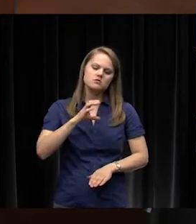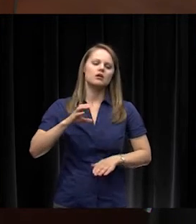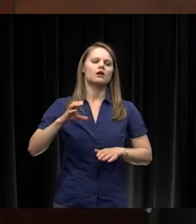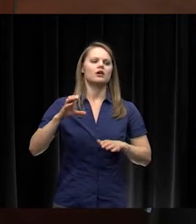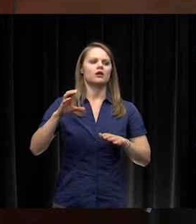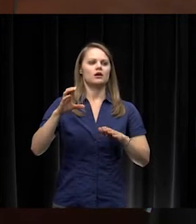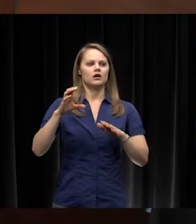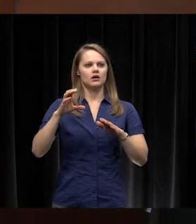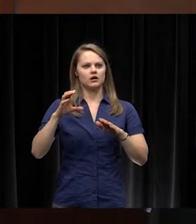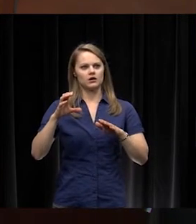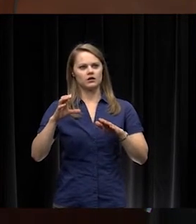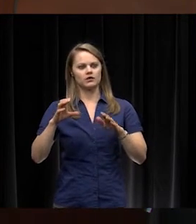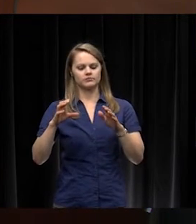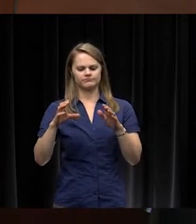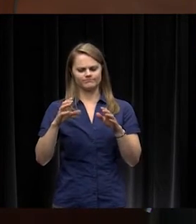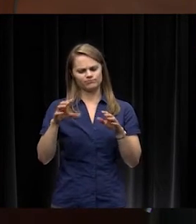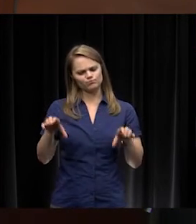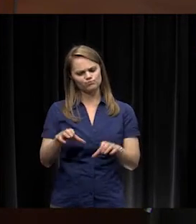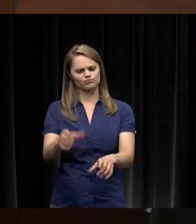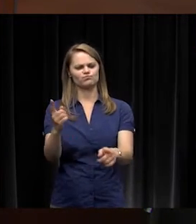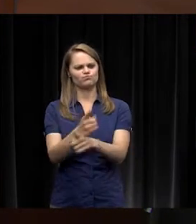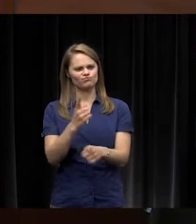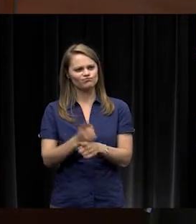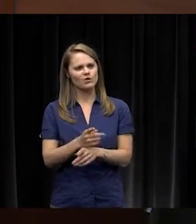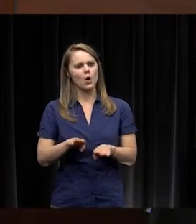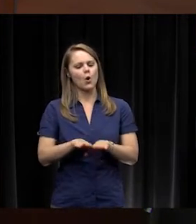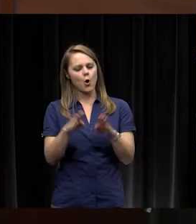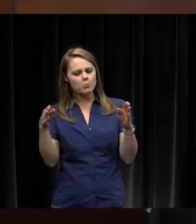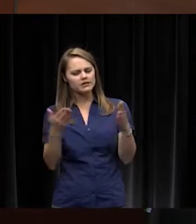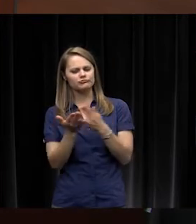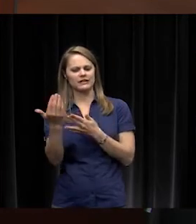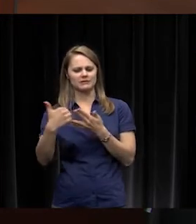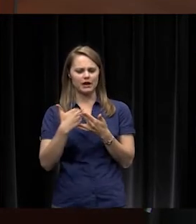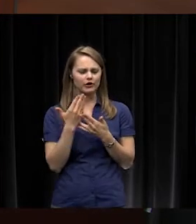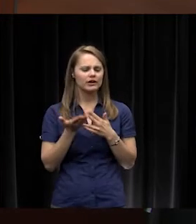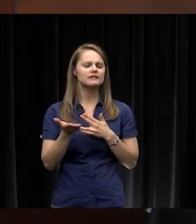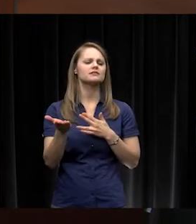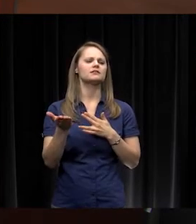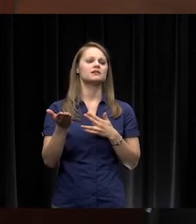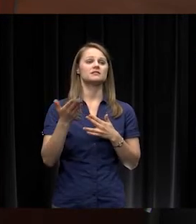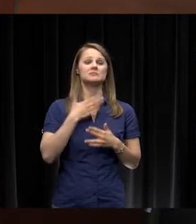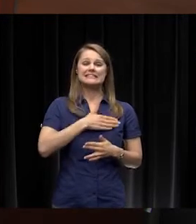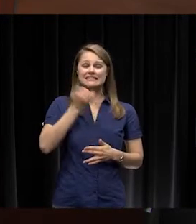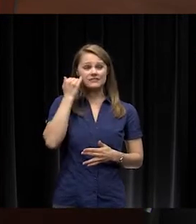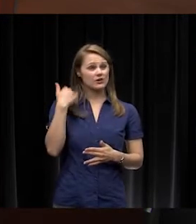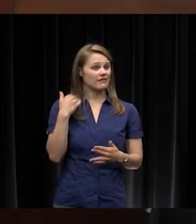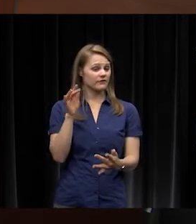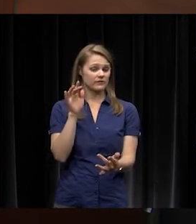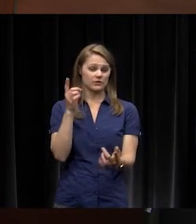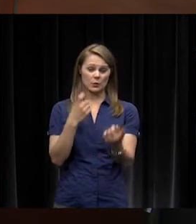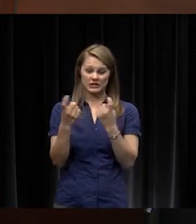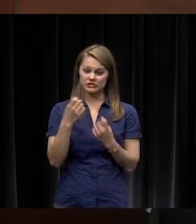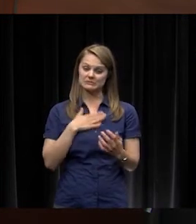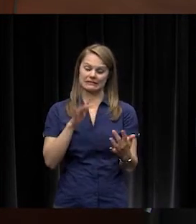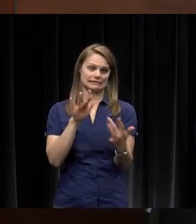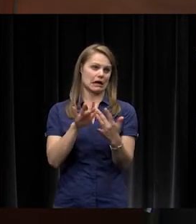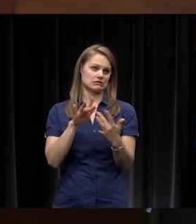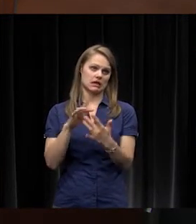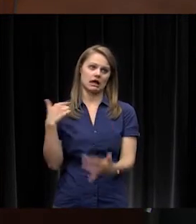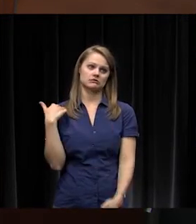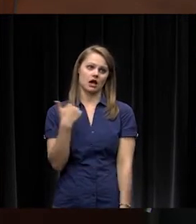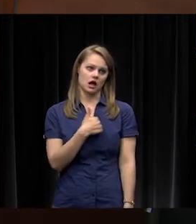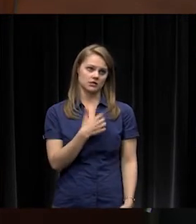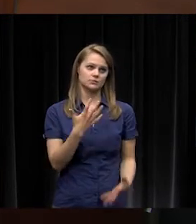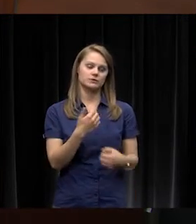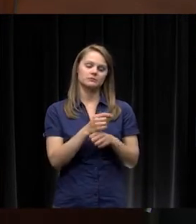time anybody has any questions about what's going on, feel free to reach out to us, Dr. All, or reach out to somebody from the board, because we do want to make sure that we get